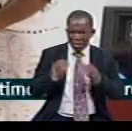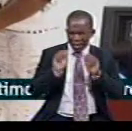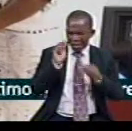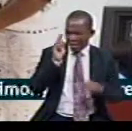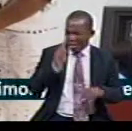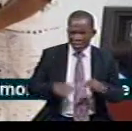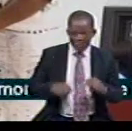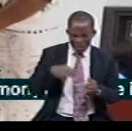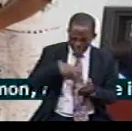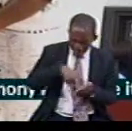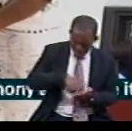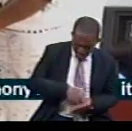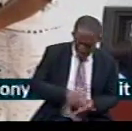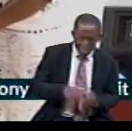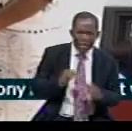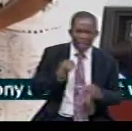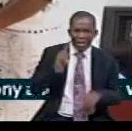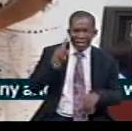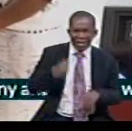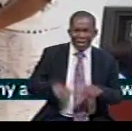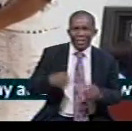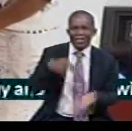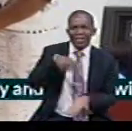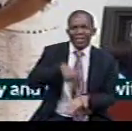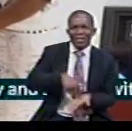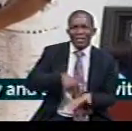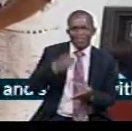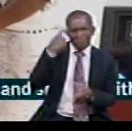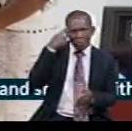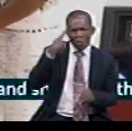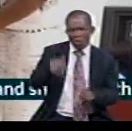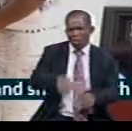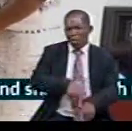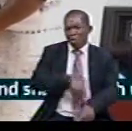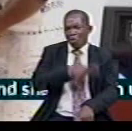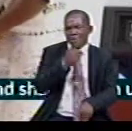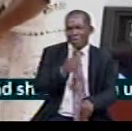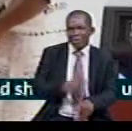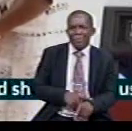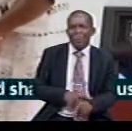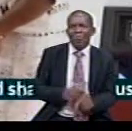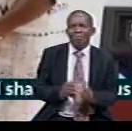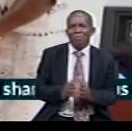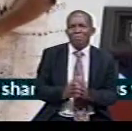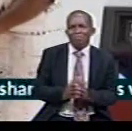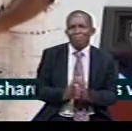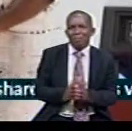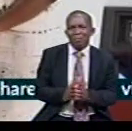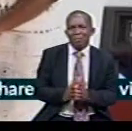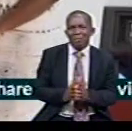for long, even my lying. If you stay with me in my room, you'll see the skills with which I lie down.